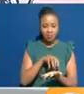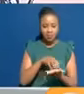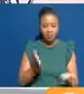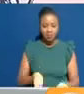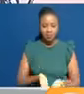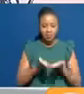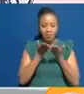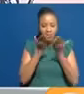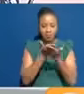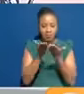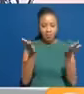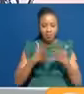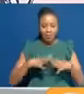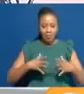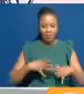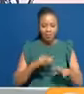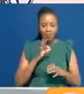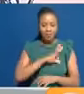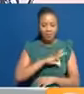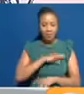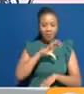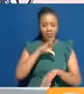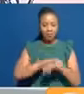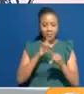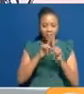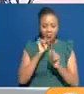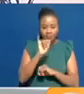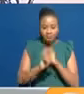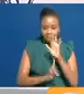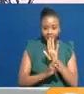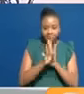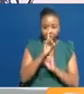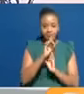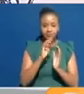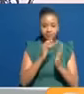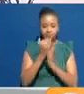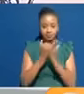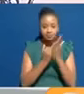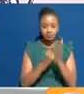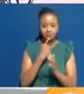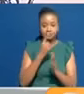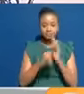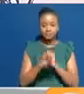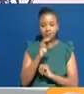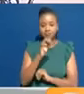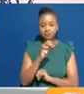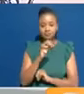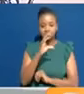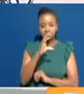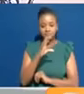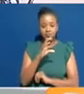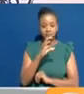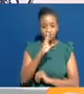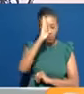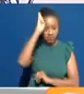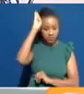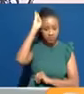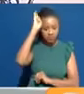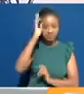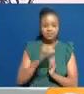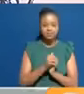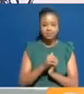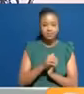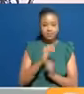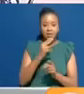improving livelihoods. The developments came as it emerged that Attorney General Justin Muturi was set to move to court Monday